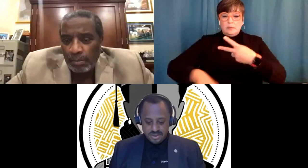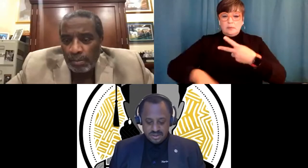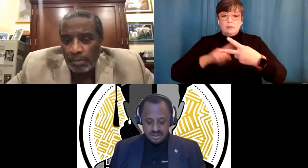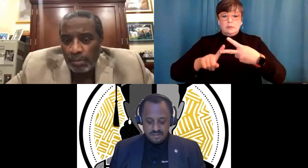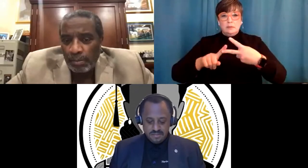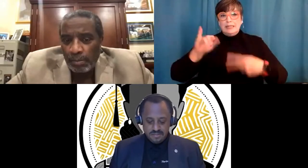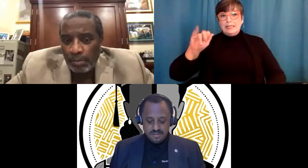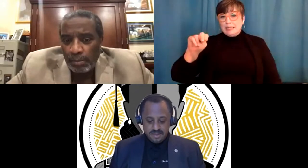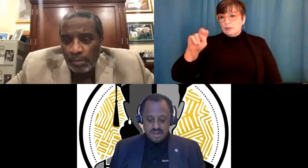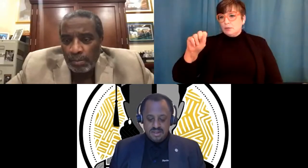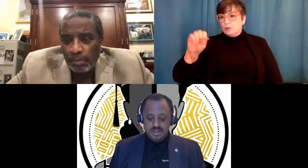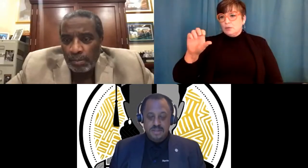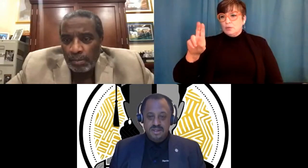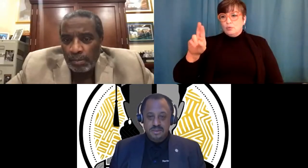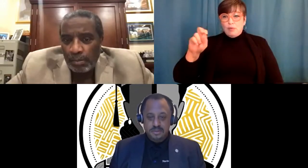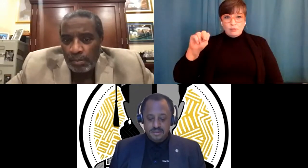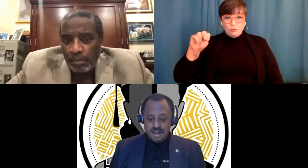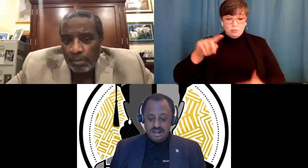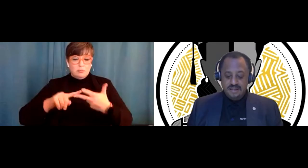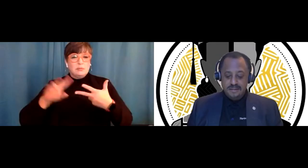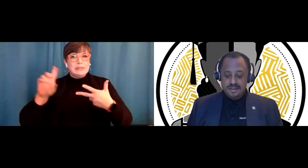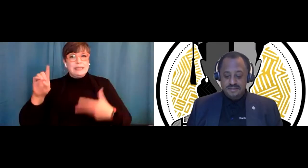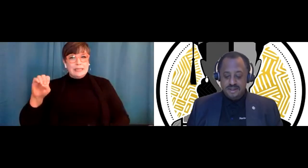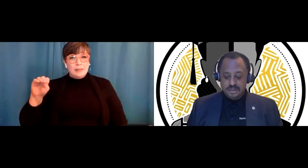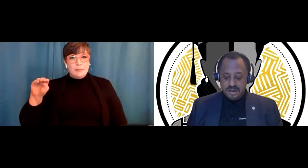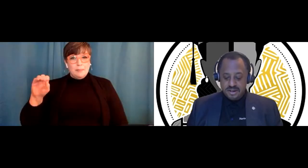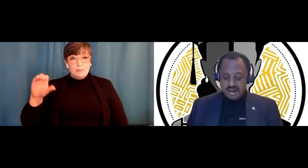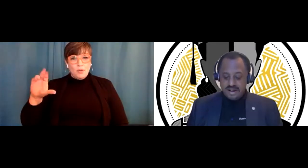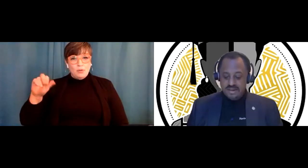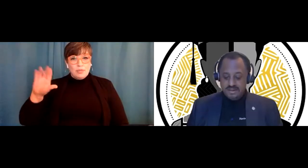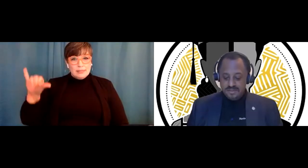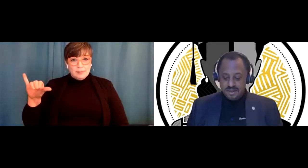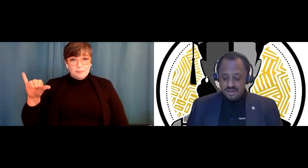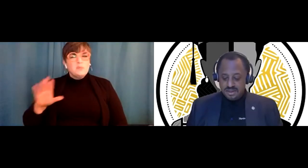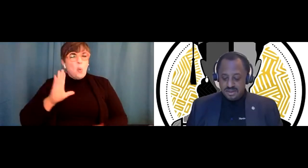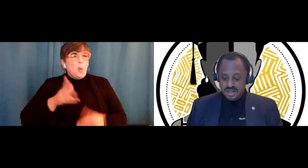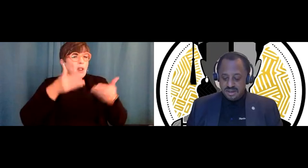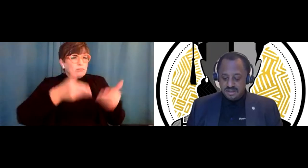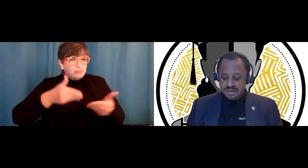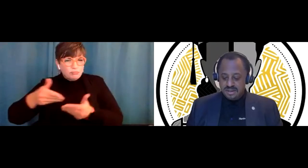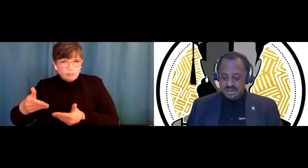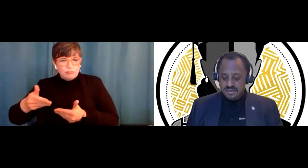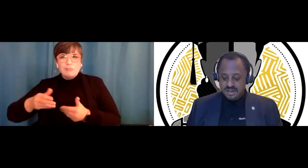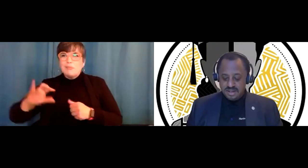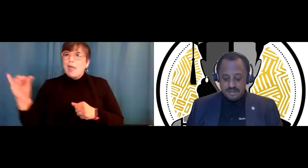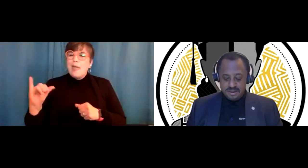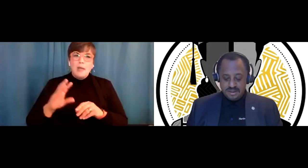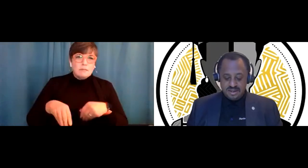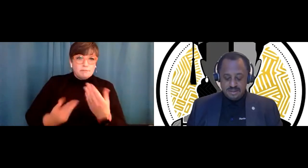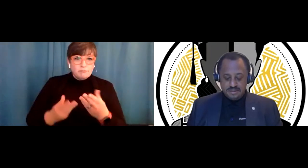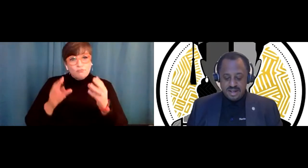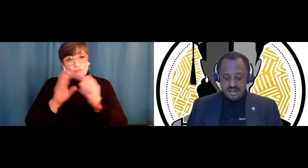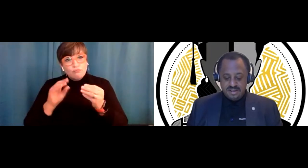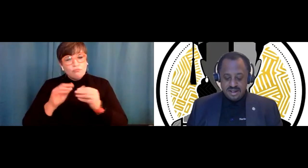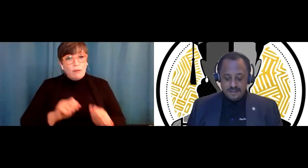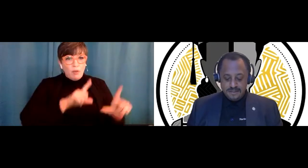themselves shortly. These speakers will provide a framework on how to think about these difficult topics